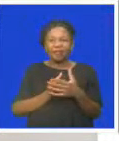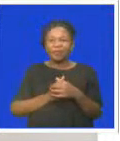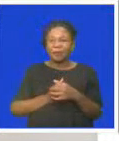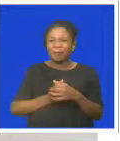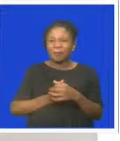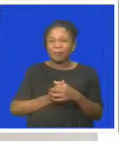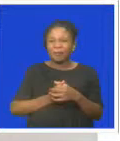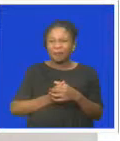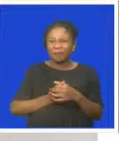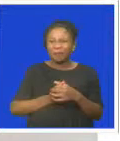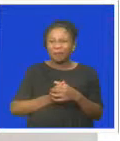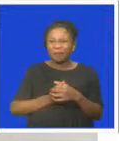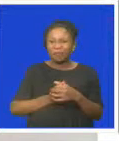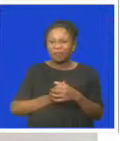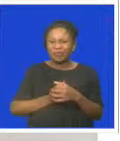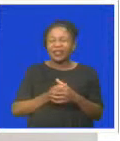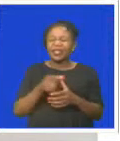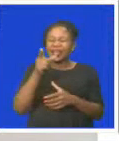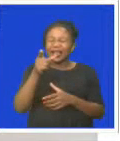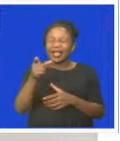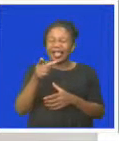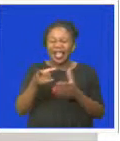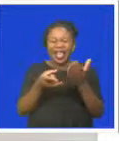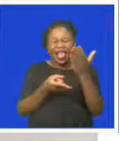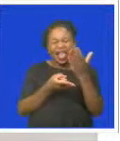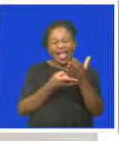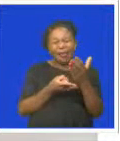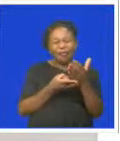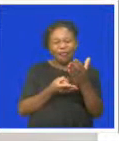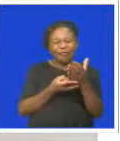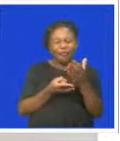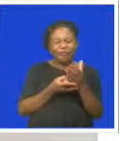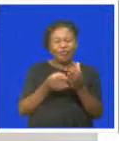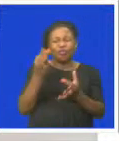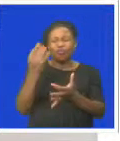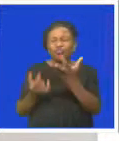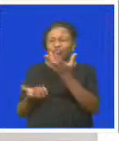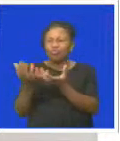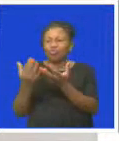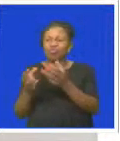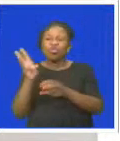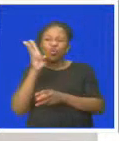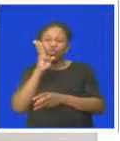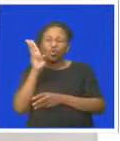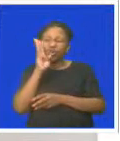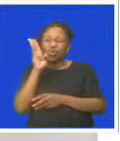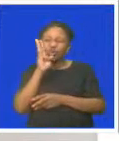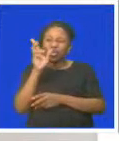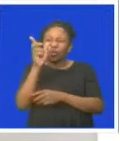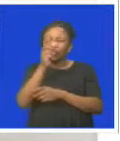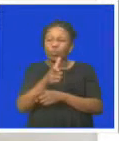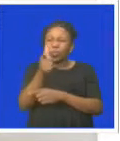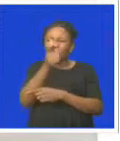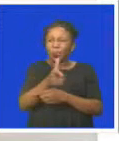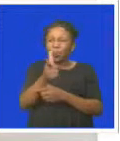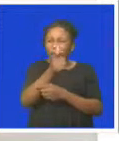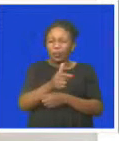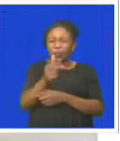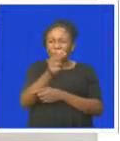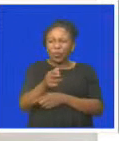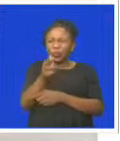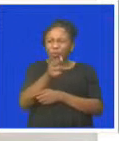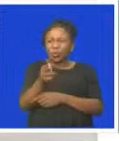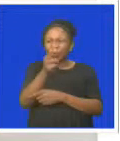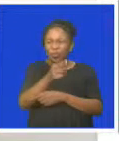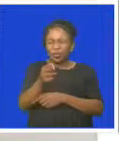They put out fires using water hoses. Here's the water hose, my lovely Lena. Here's